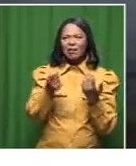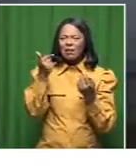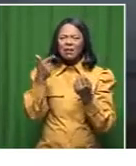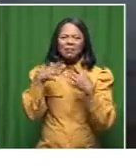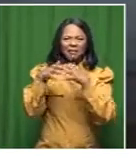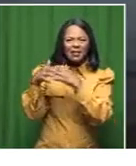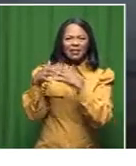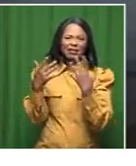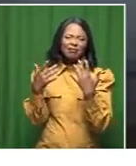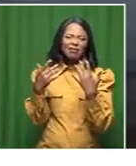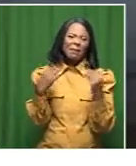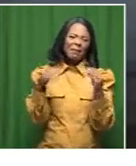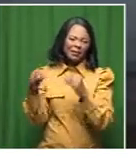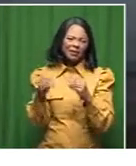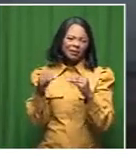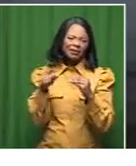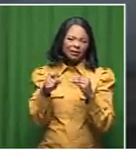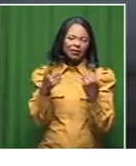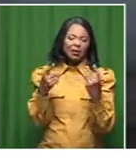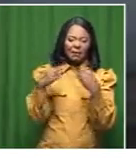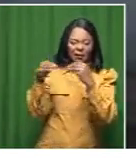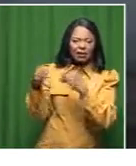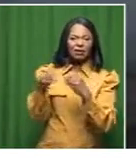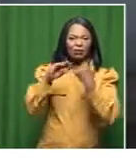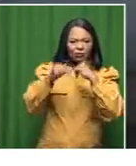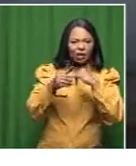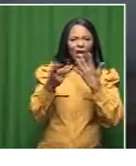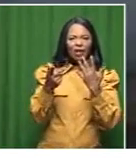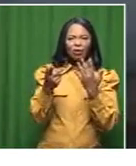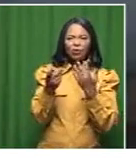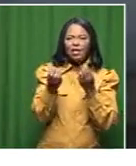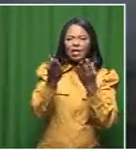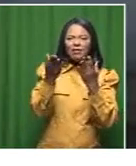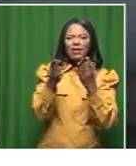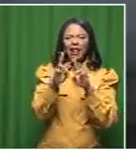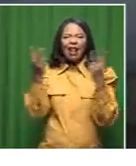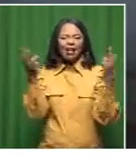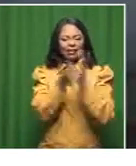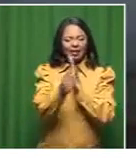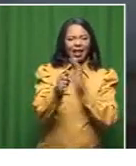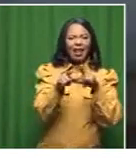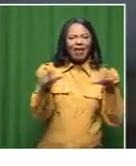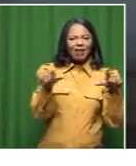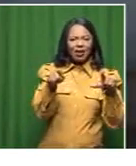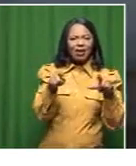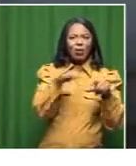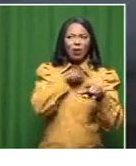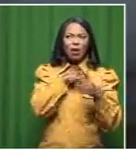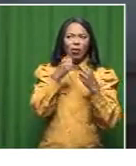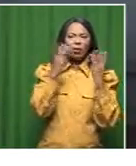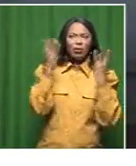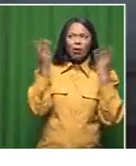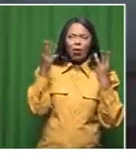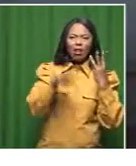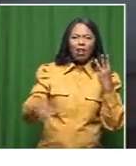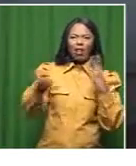small enterprises, that are suited to absorb the different skill levels available amongst the township's unemployed population. And we're